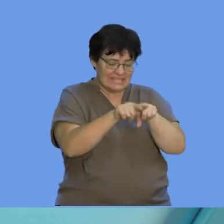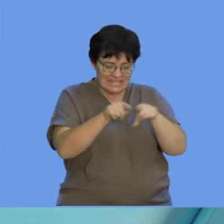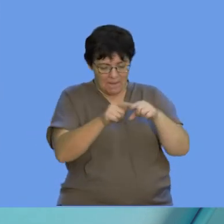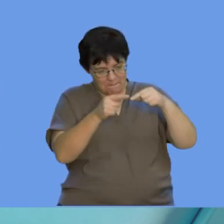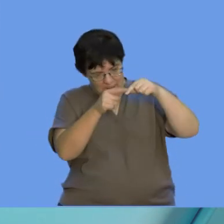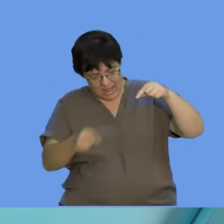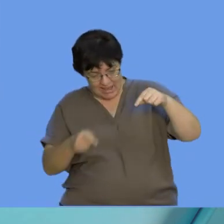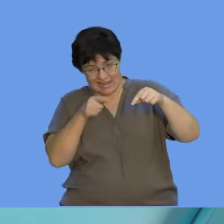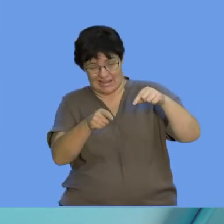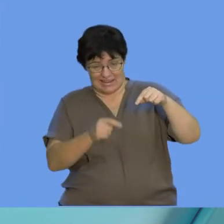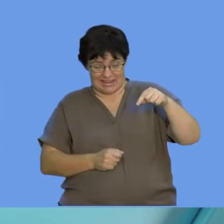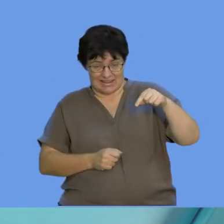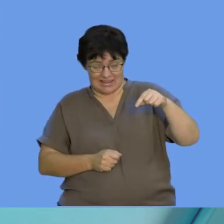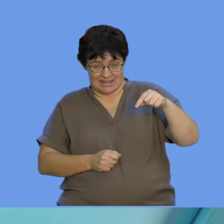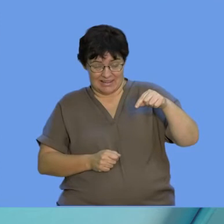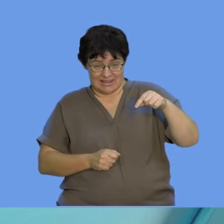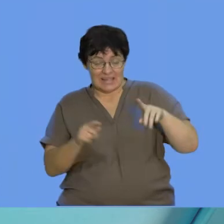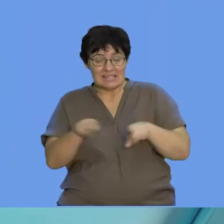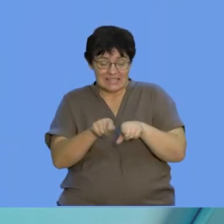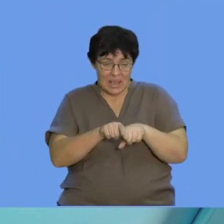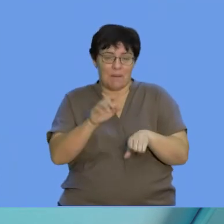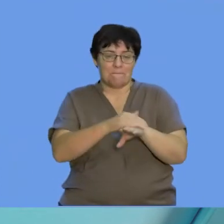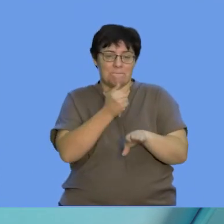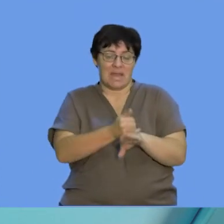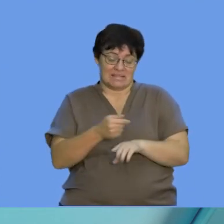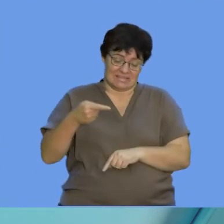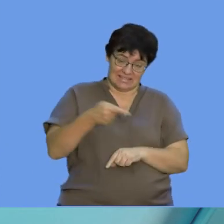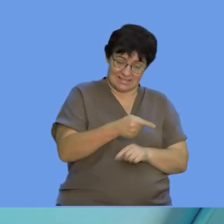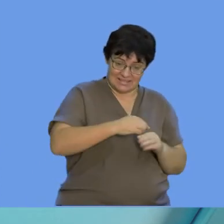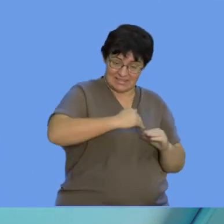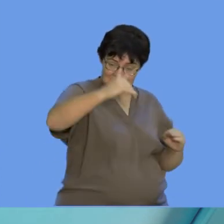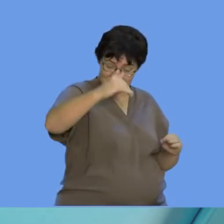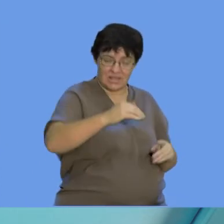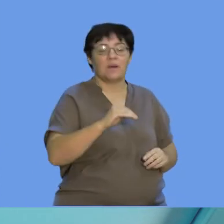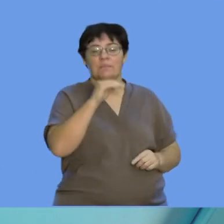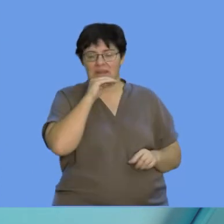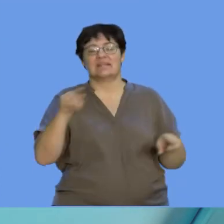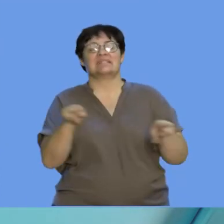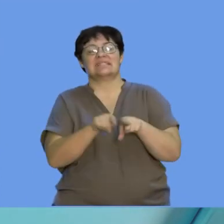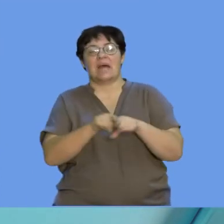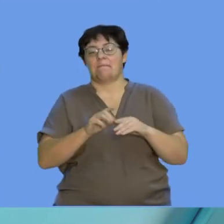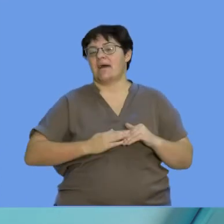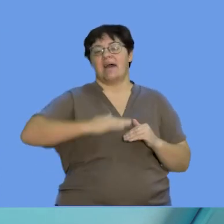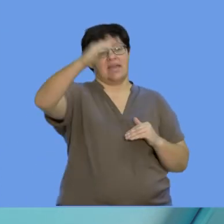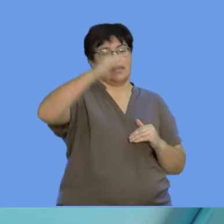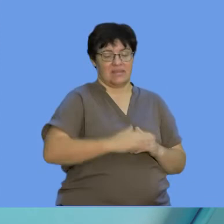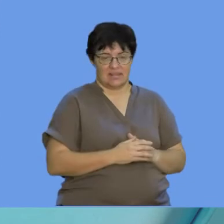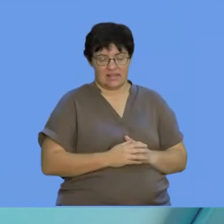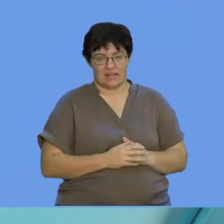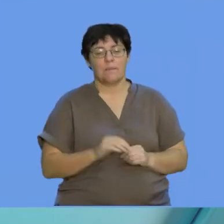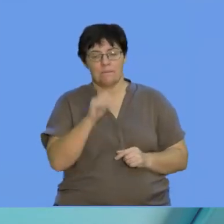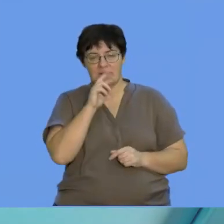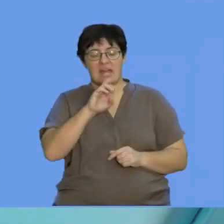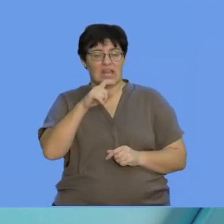height is from the same vertex to the same baseline, it means that they have the same